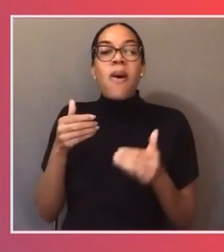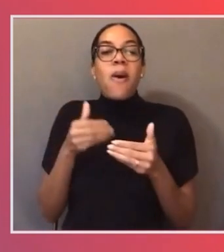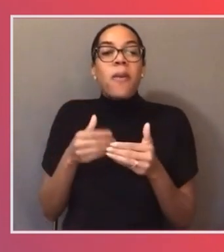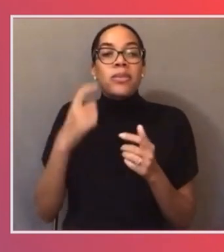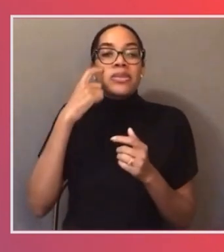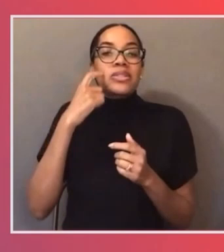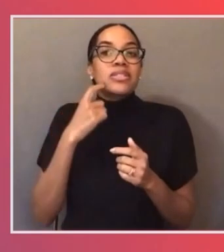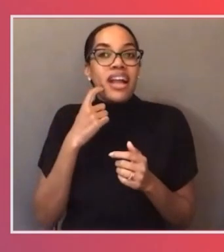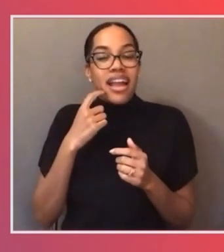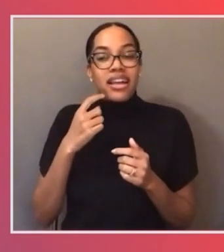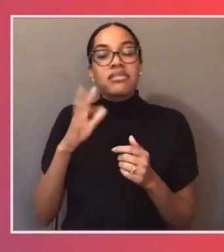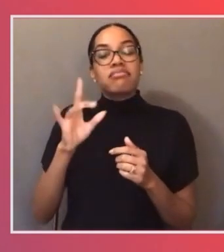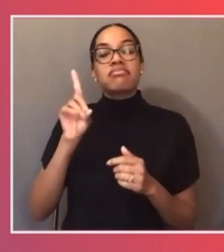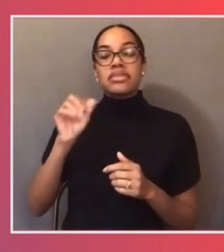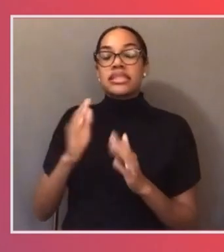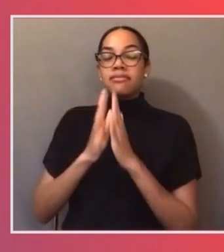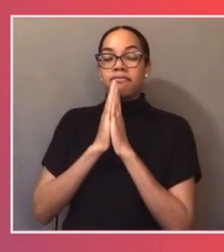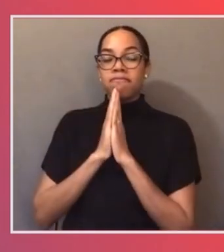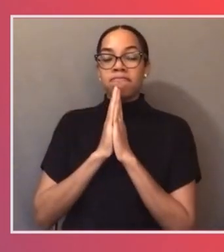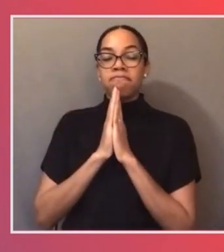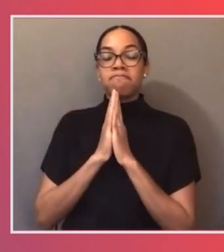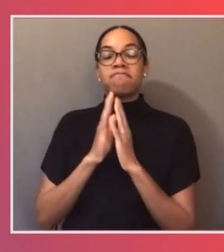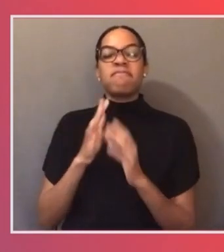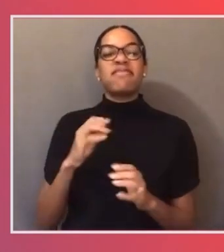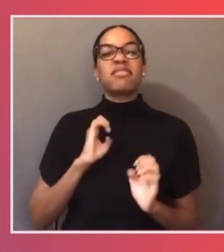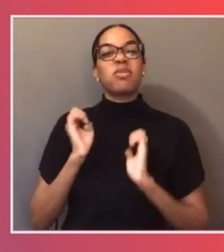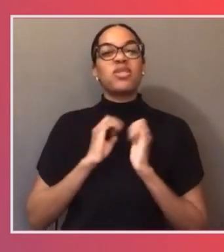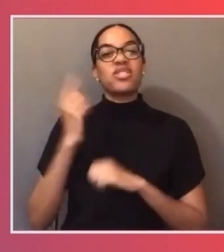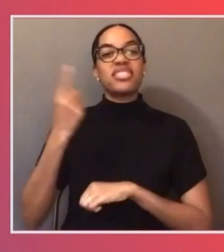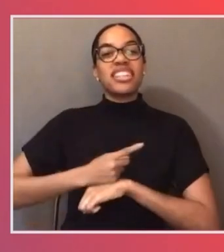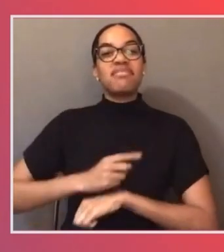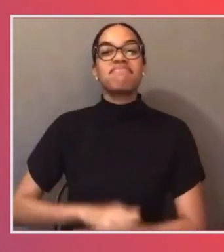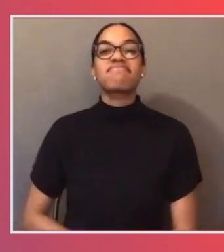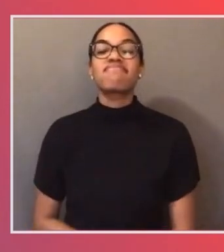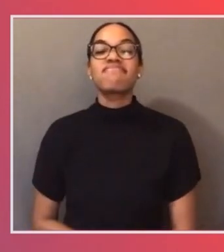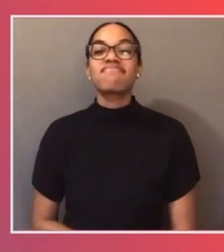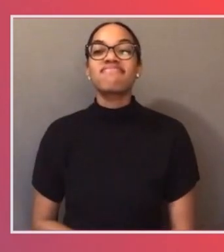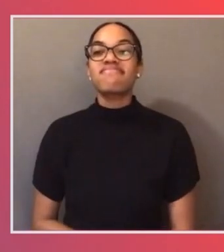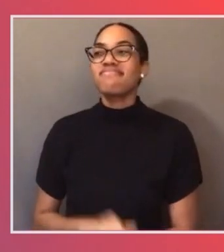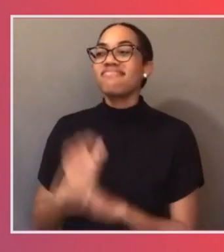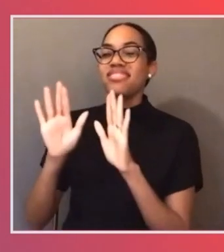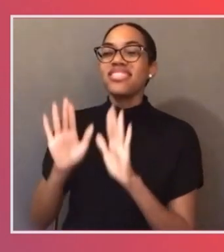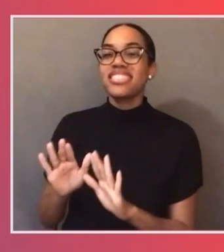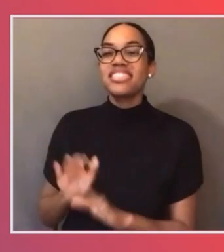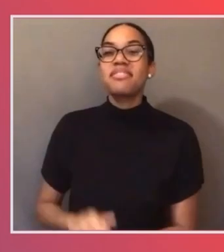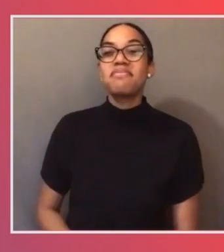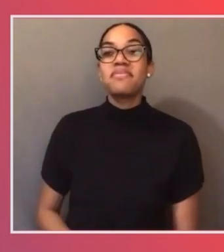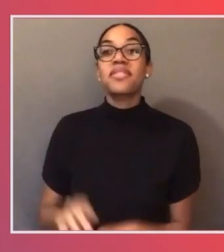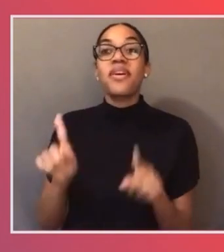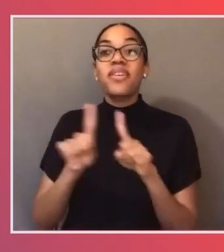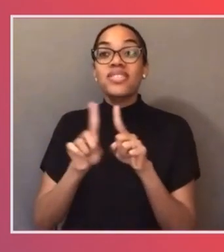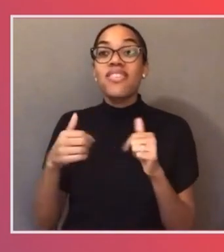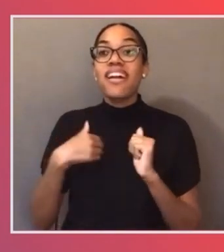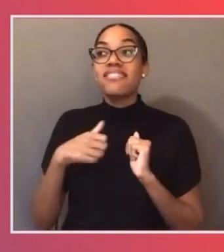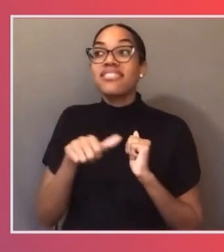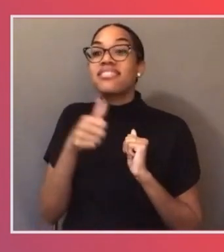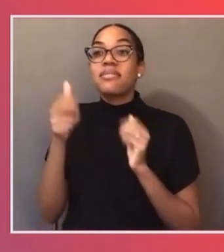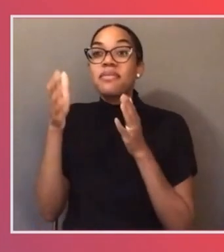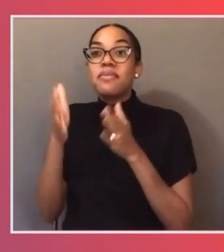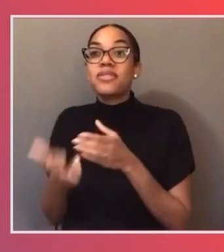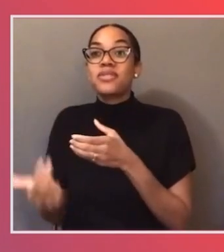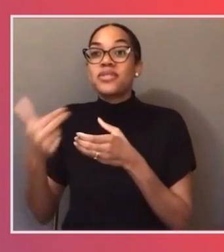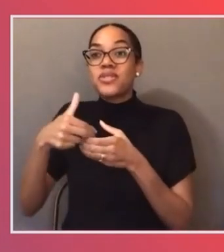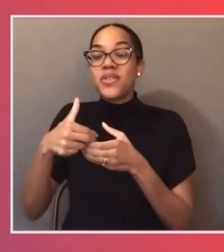Incredible. Also joining us today, Zoe, a very dear friend of ours and yours,